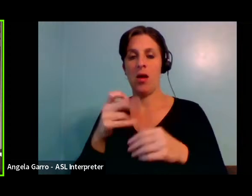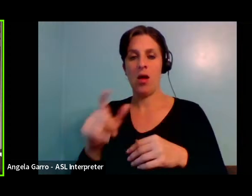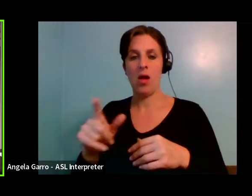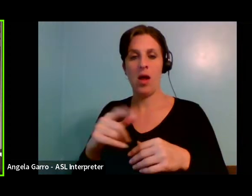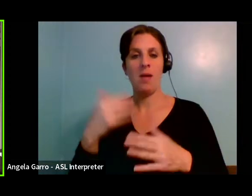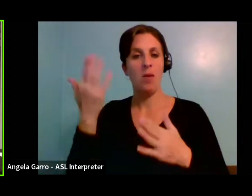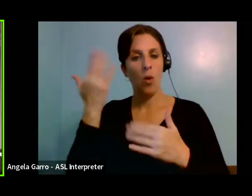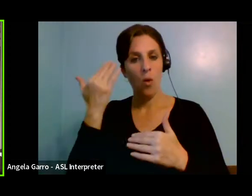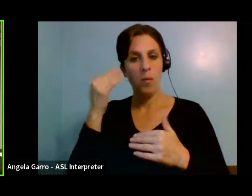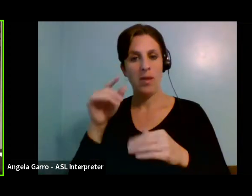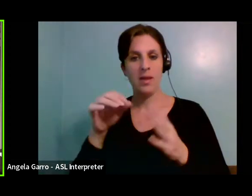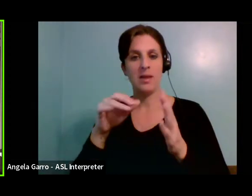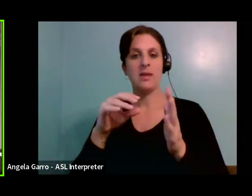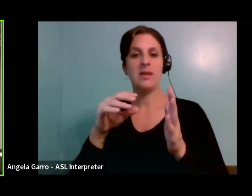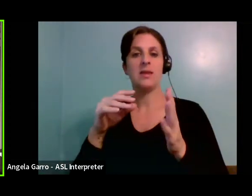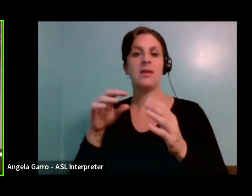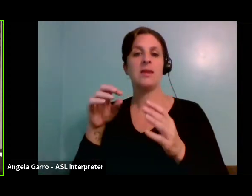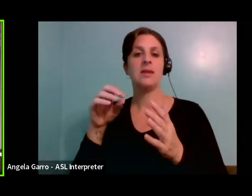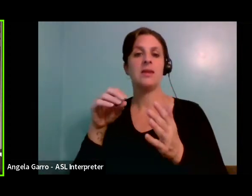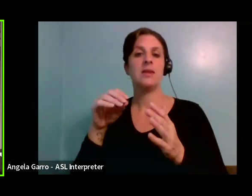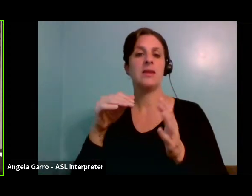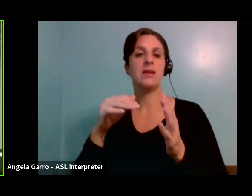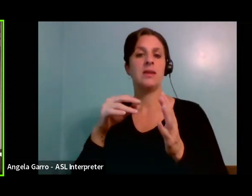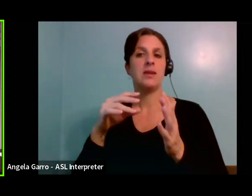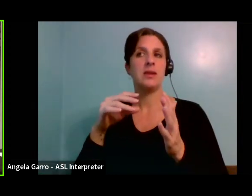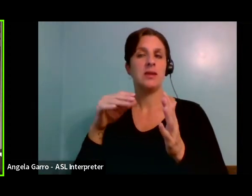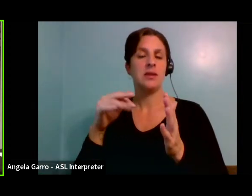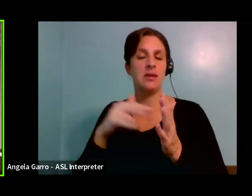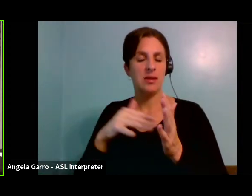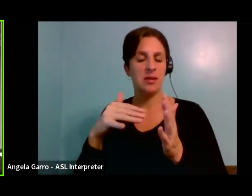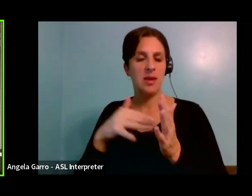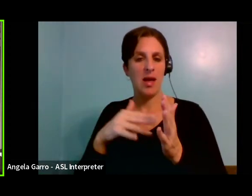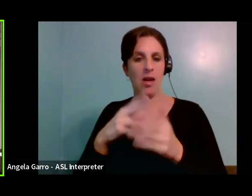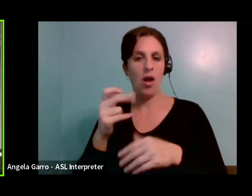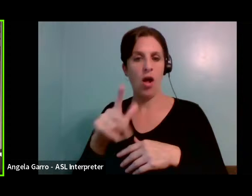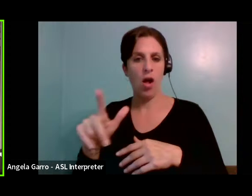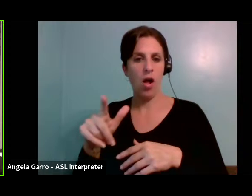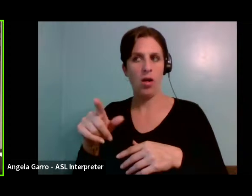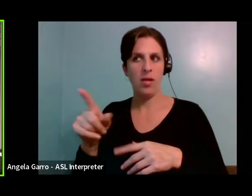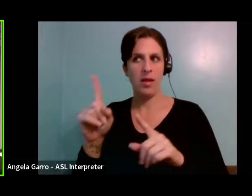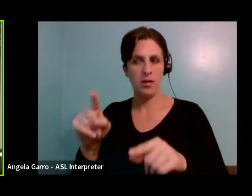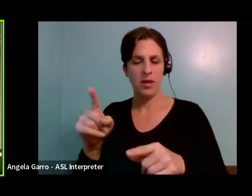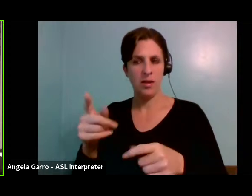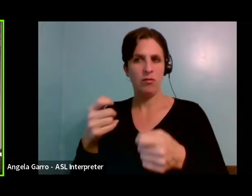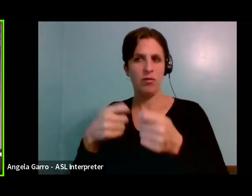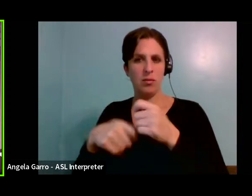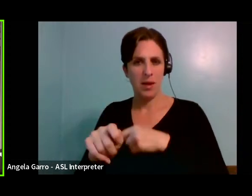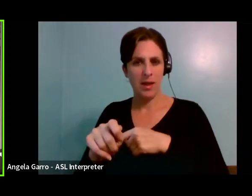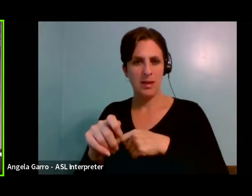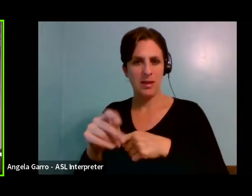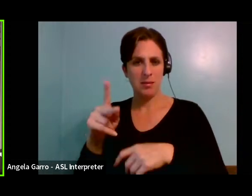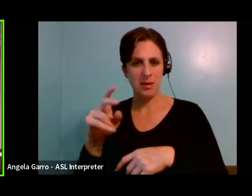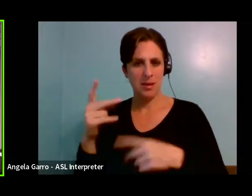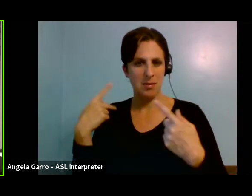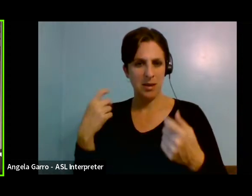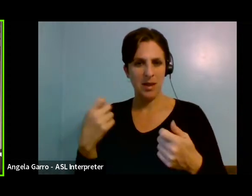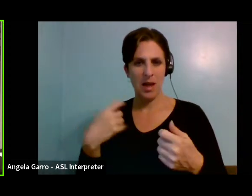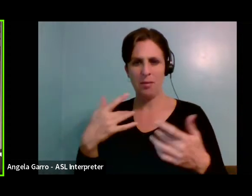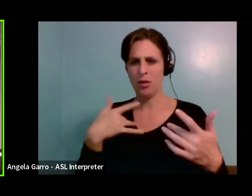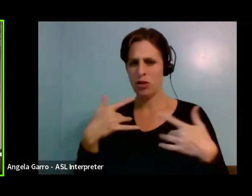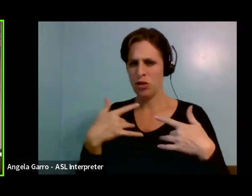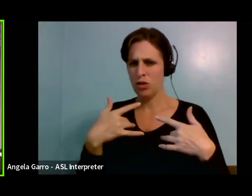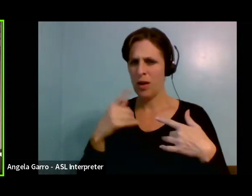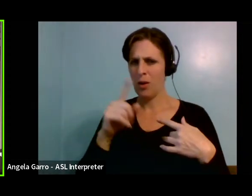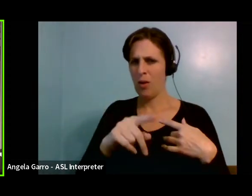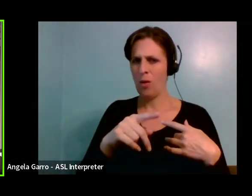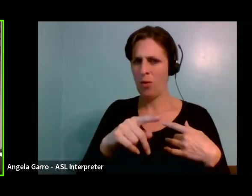they're attending is to replace PE. So I'm not sure if this comment, I'm concerned now that maybe some of the students are going to the study hall